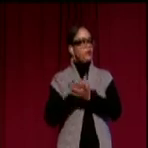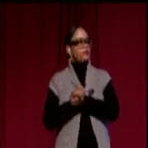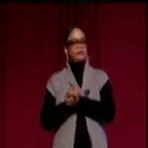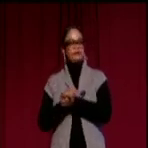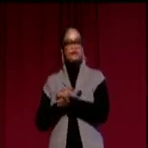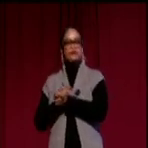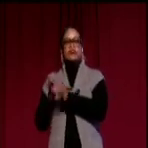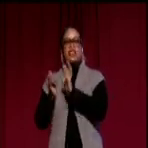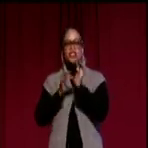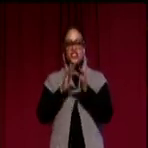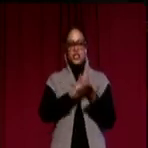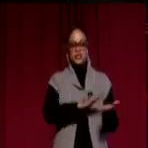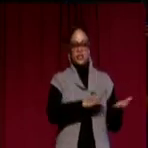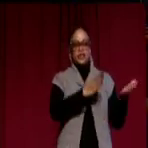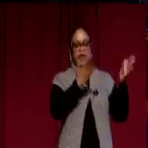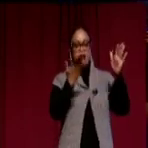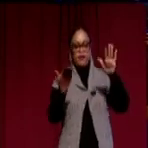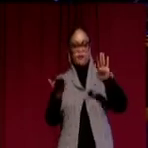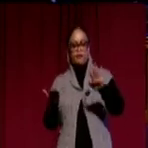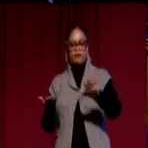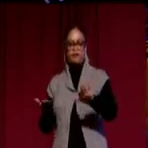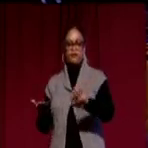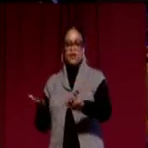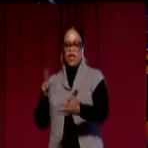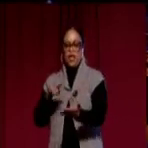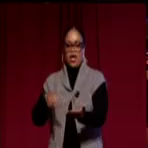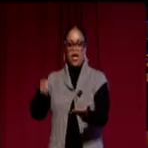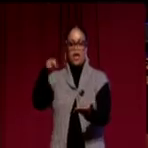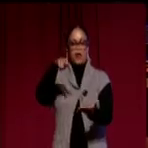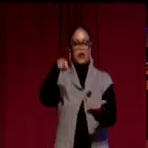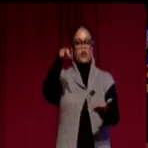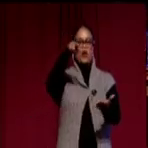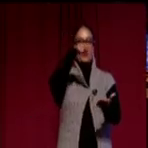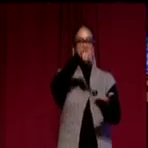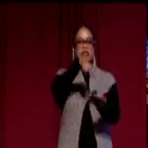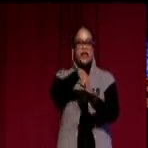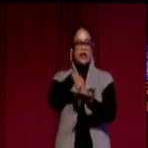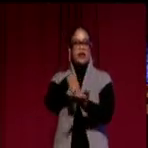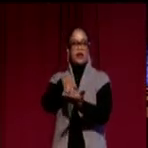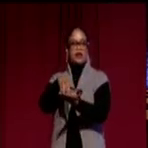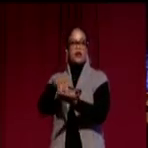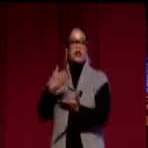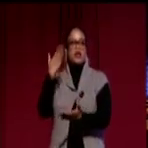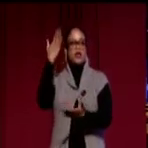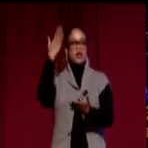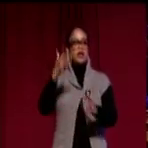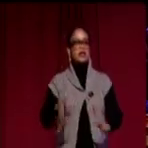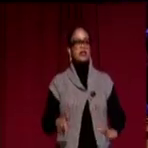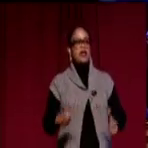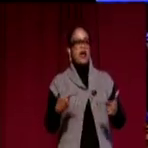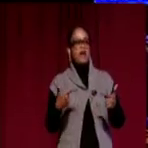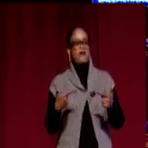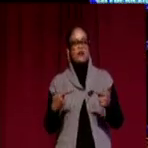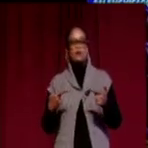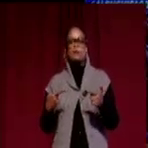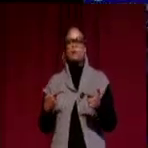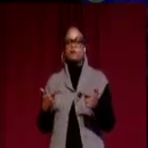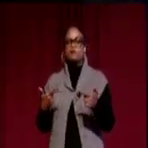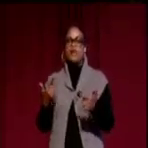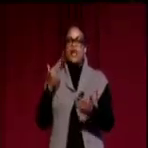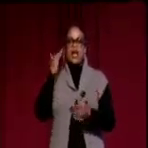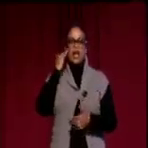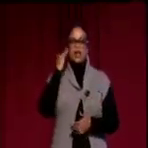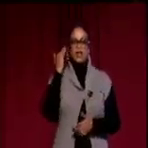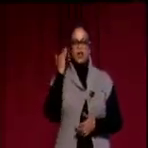know it. Jesus died. Jesus died. And He rose again. And He rose again. He's alive. He's alive.